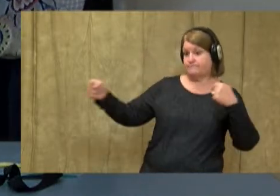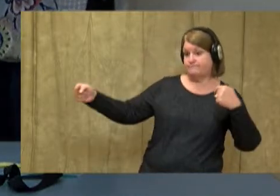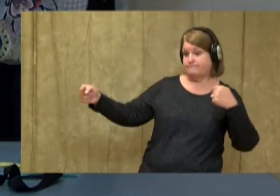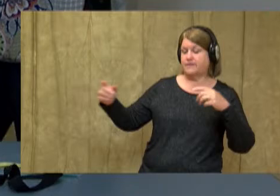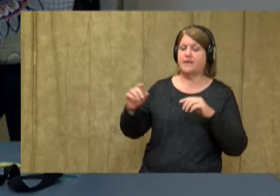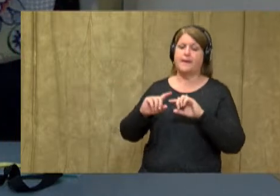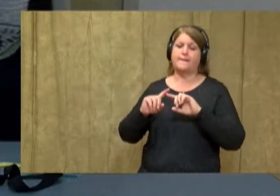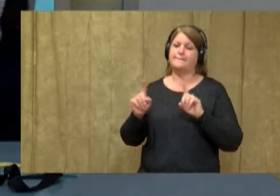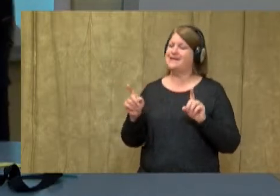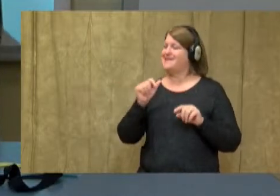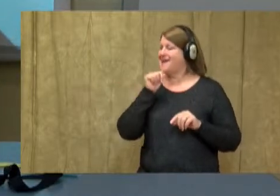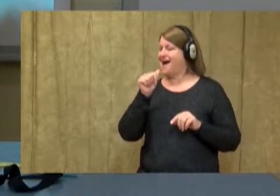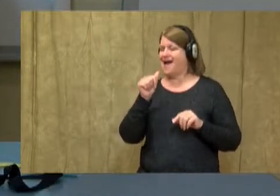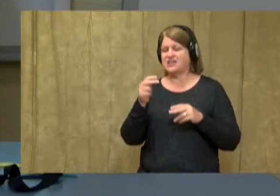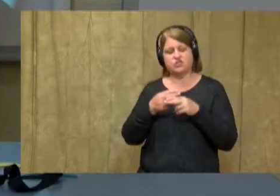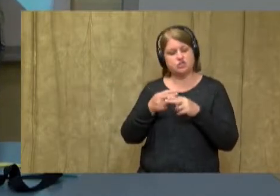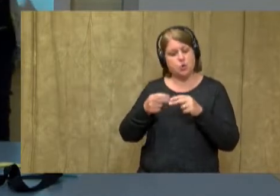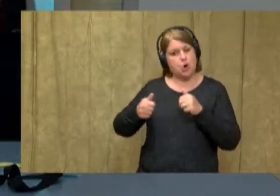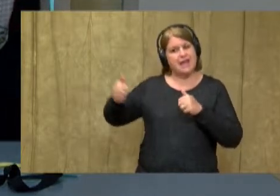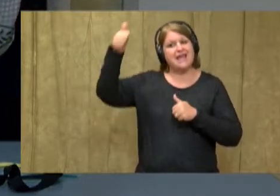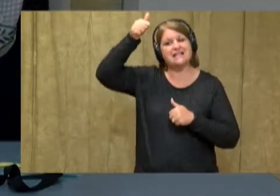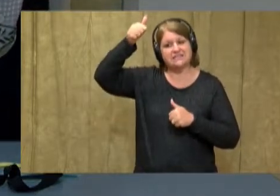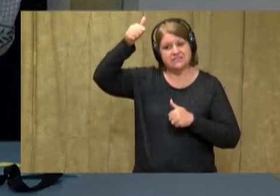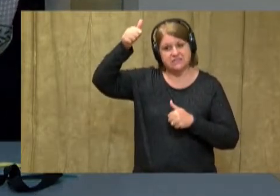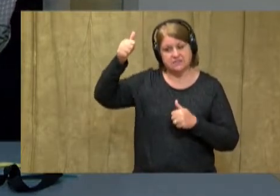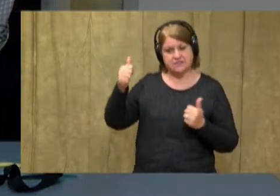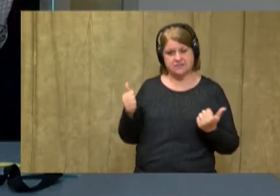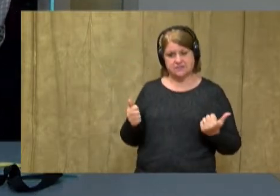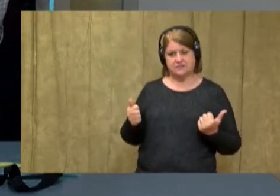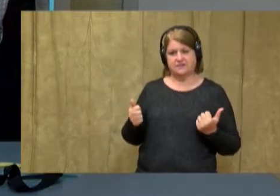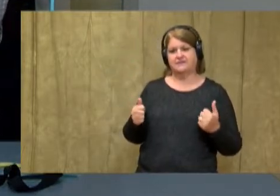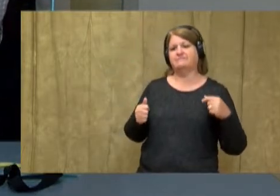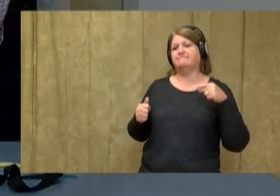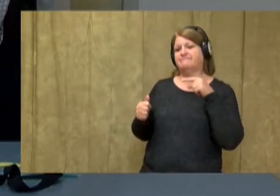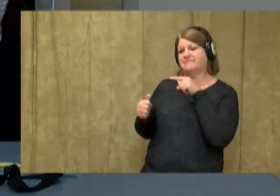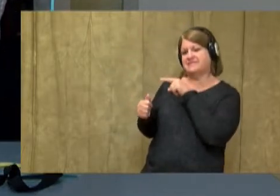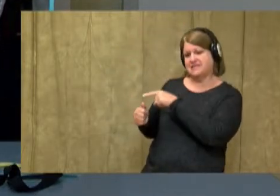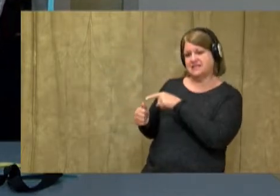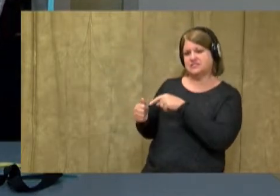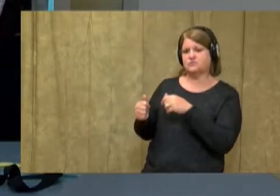shortest. This one right here is the shortest.